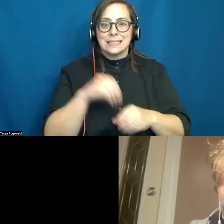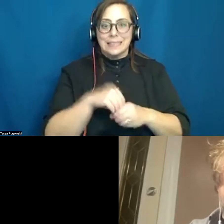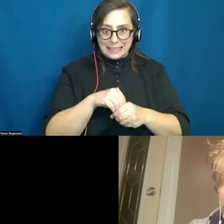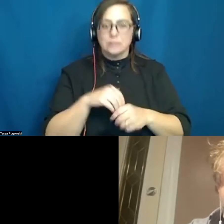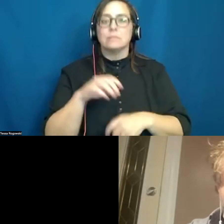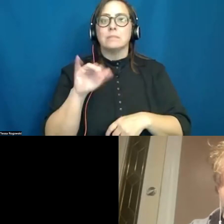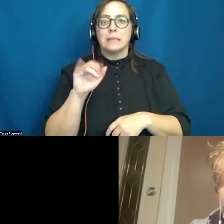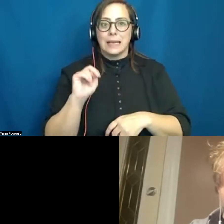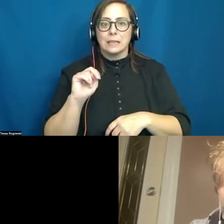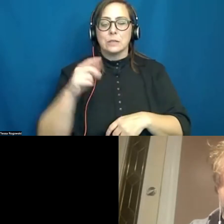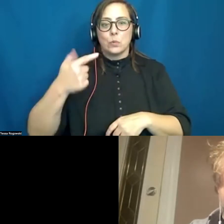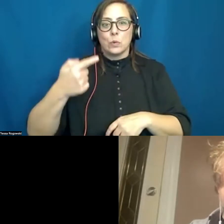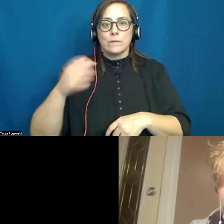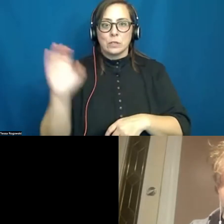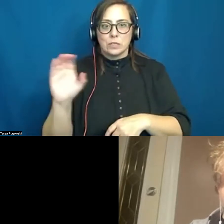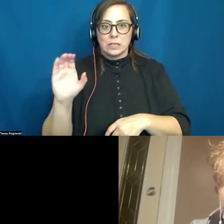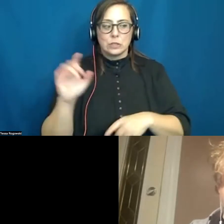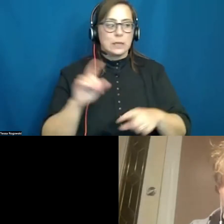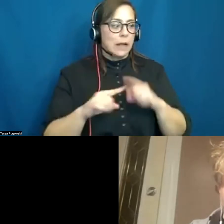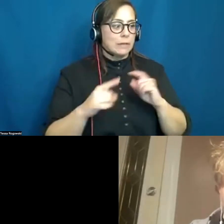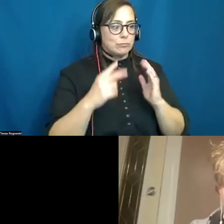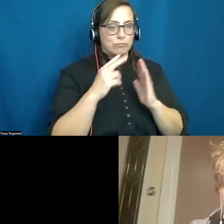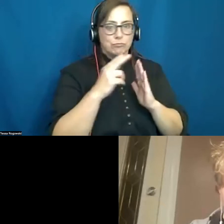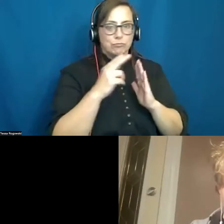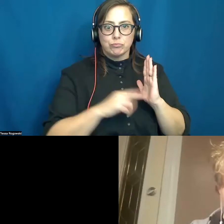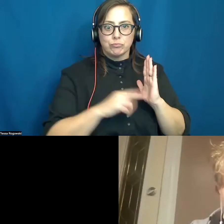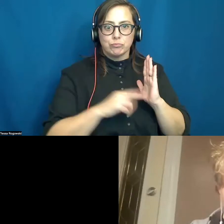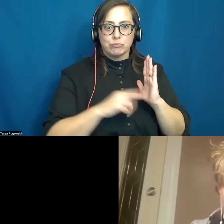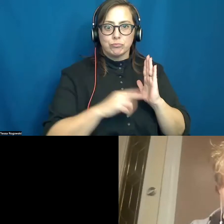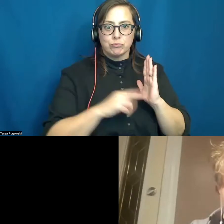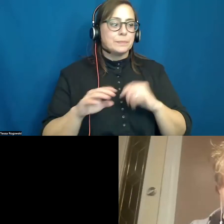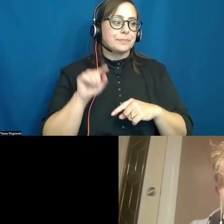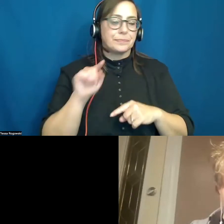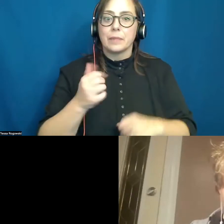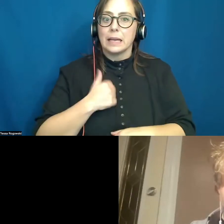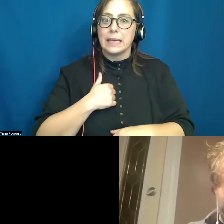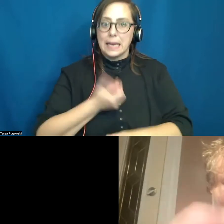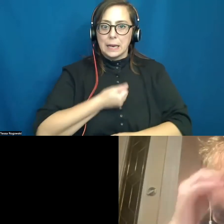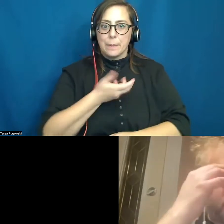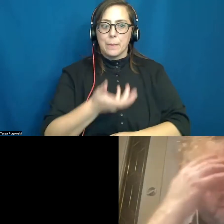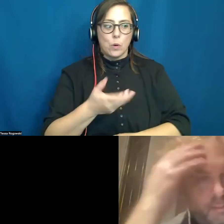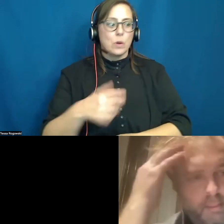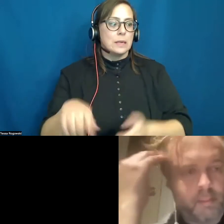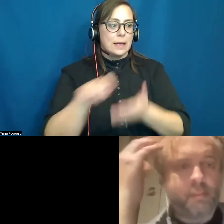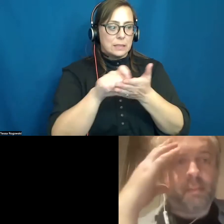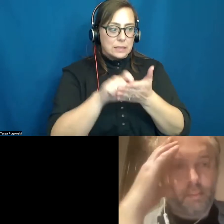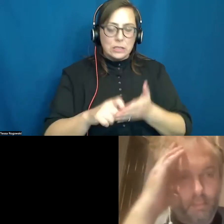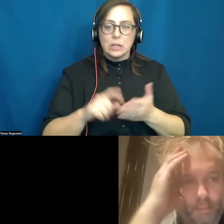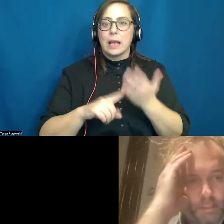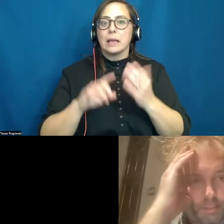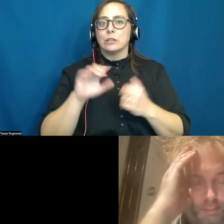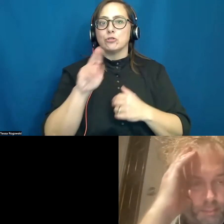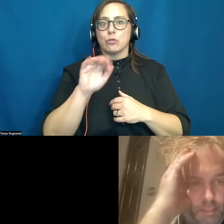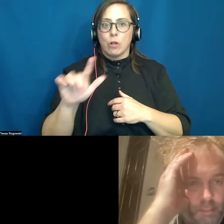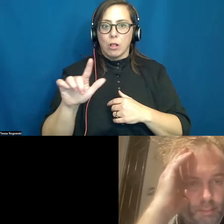And I'll just read a bio of Jacob. Jacob Scheier is a Canadian poet, essayist, and journalist. He's